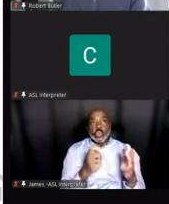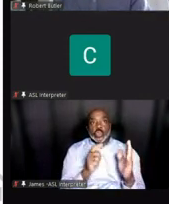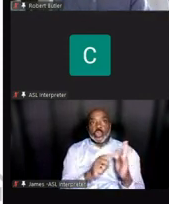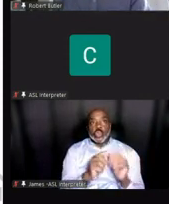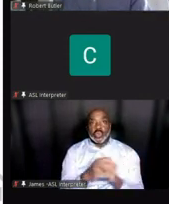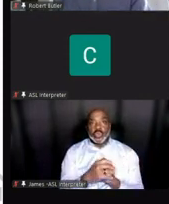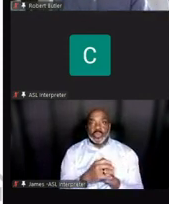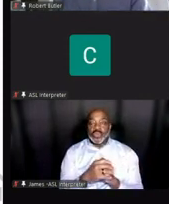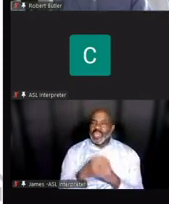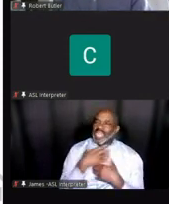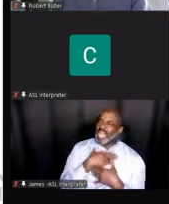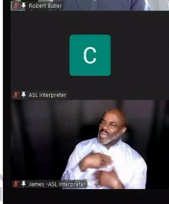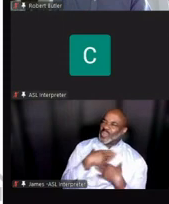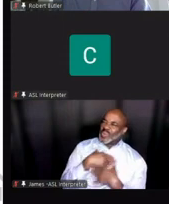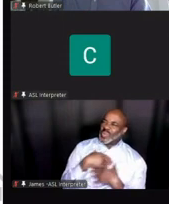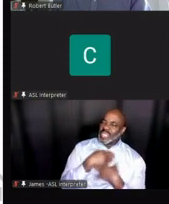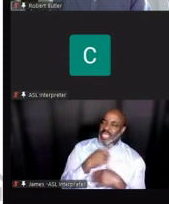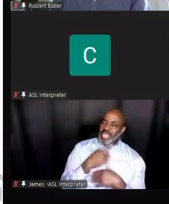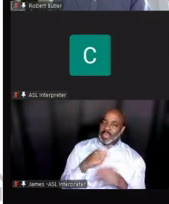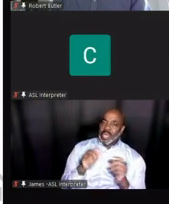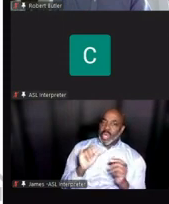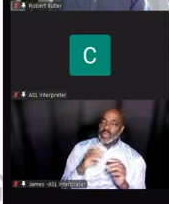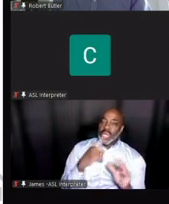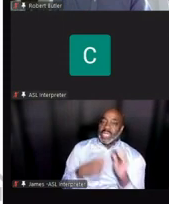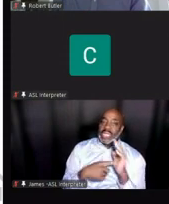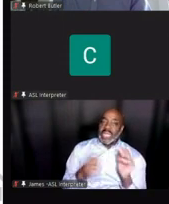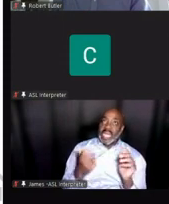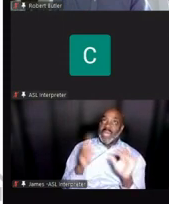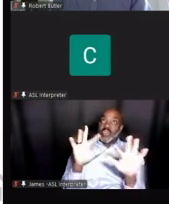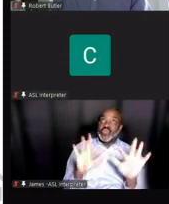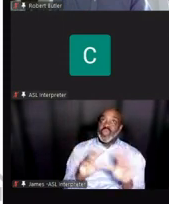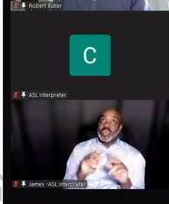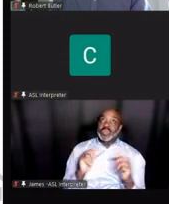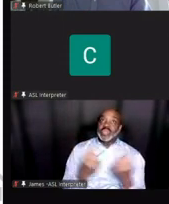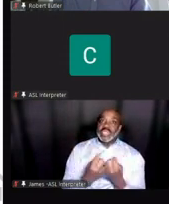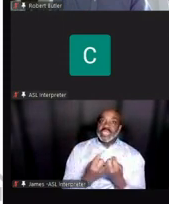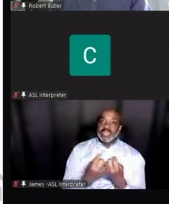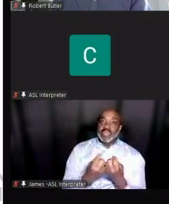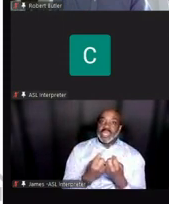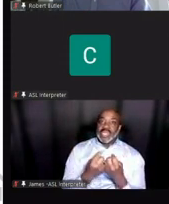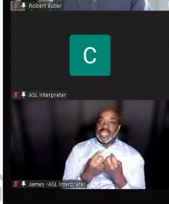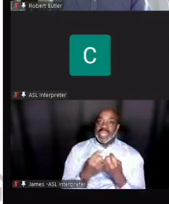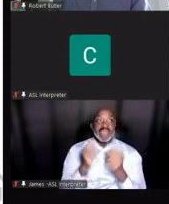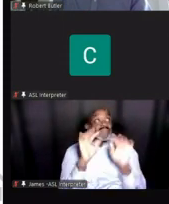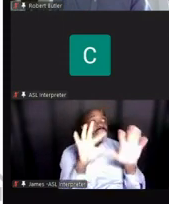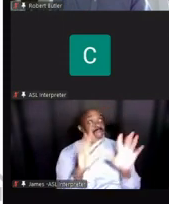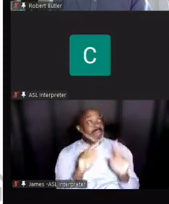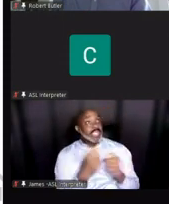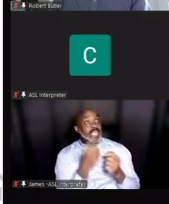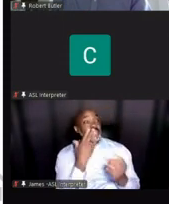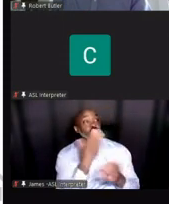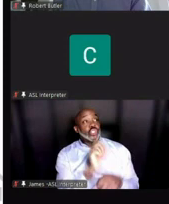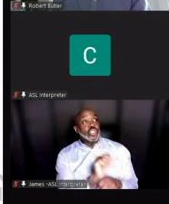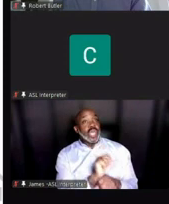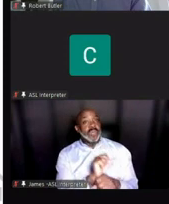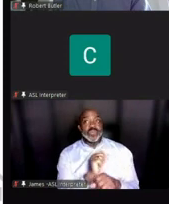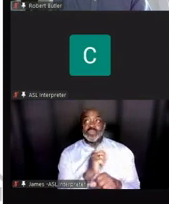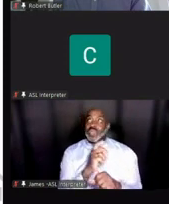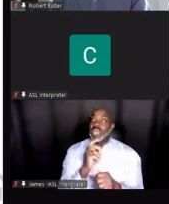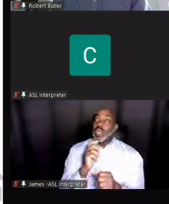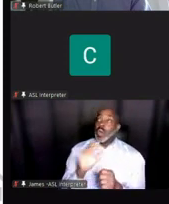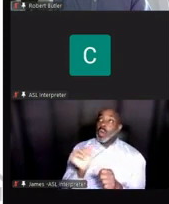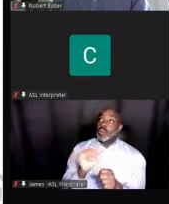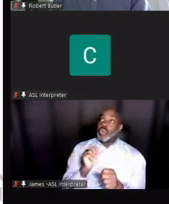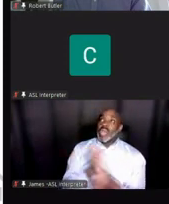very much appreciate it, but I also have to acknowledge I have an incredible team Fabulous with team, me today, good and job. also everything we